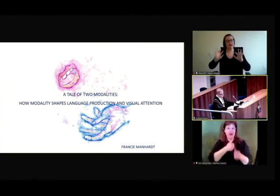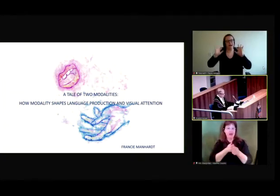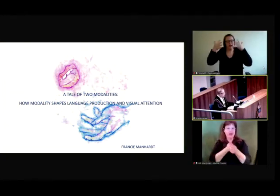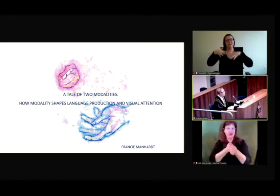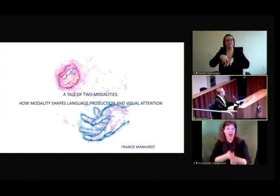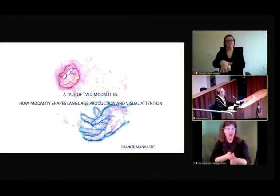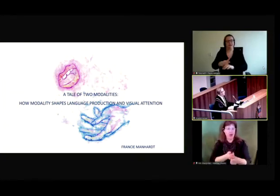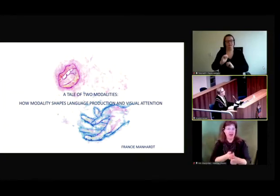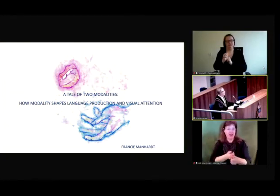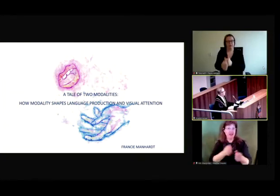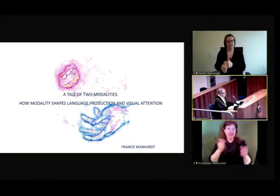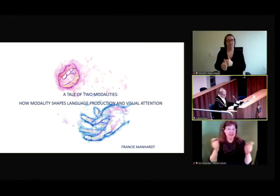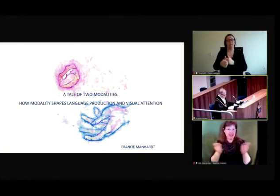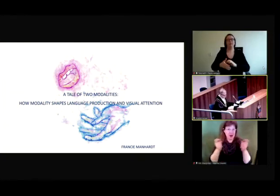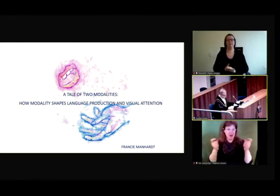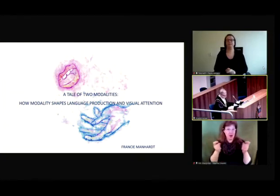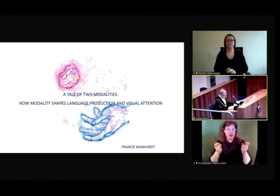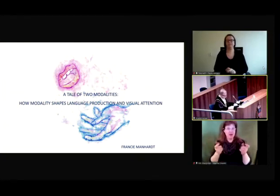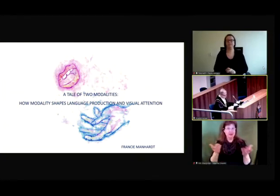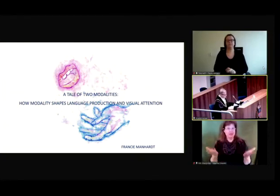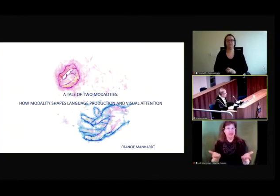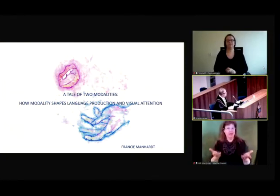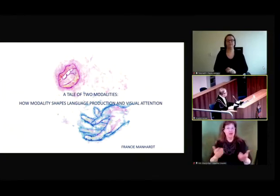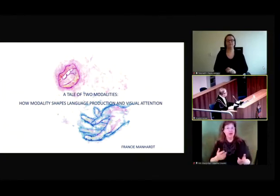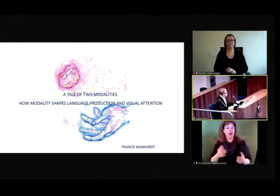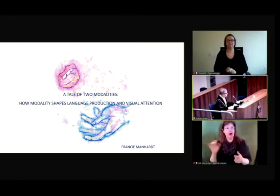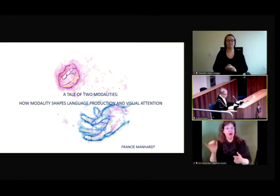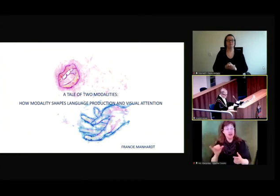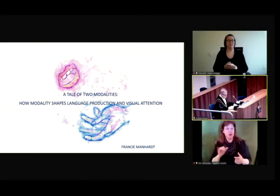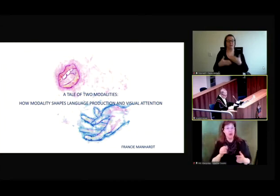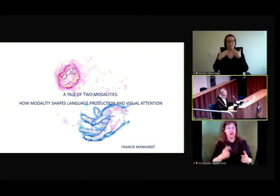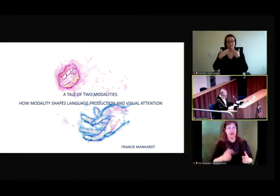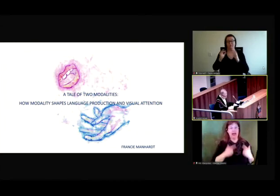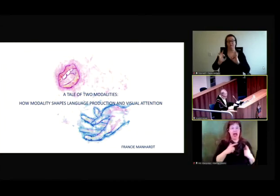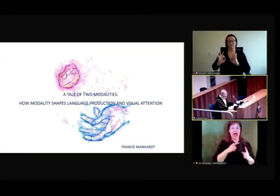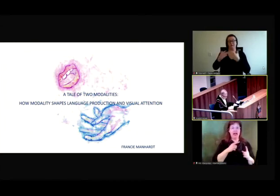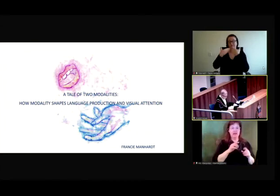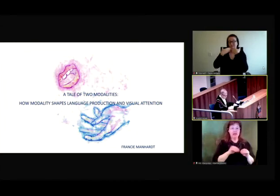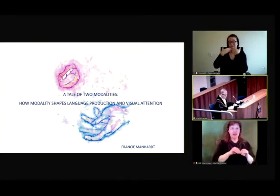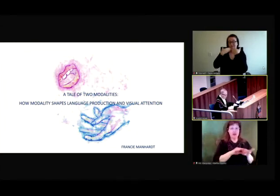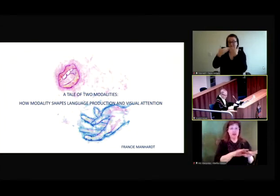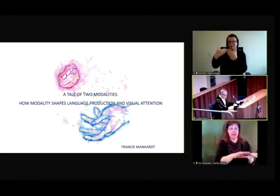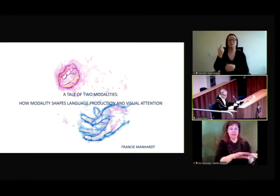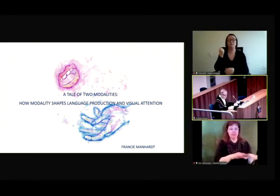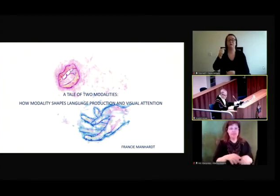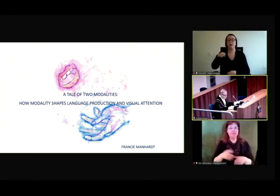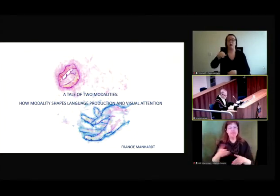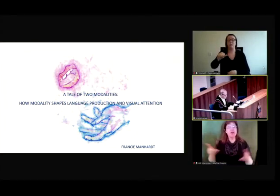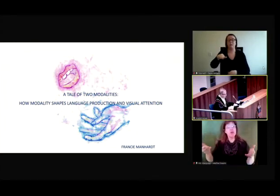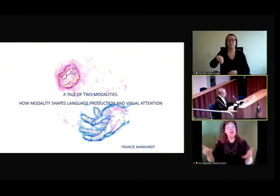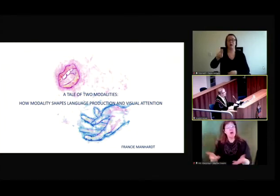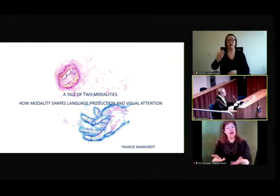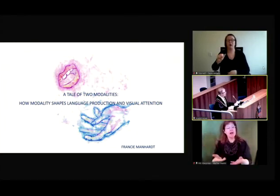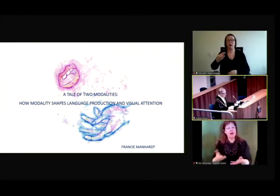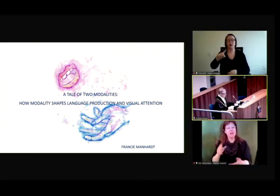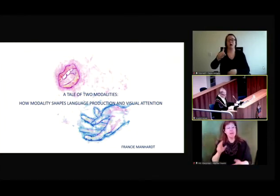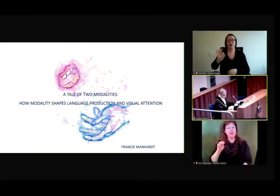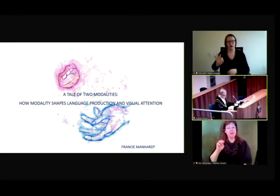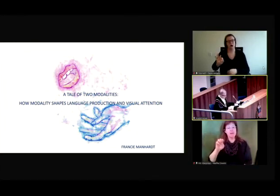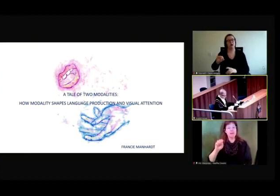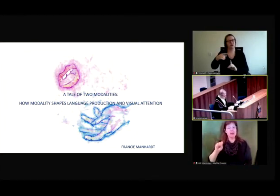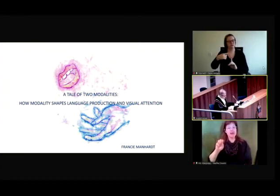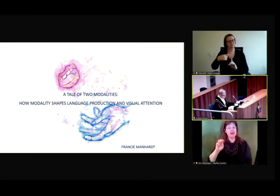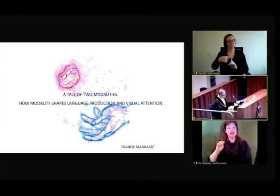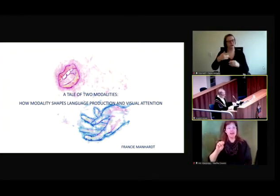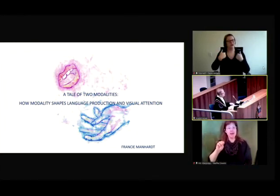stream. A special word of welcome to you, Ms. Manhardt, and the people who are